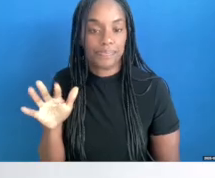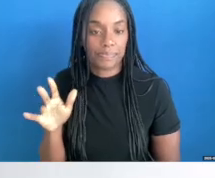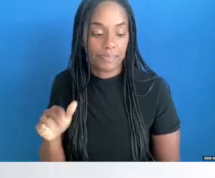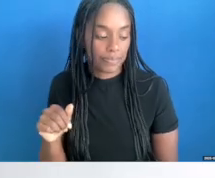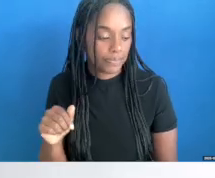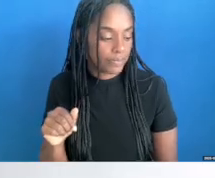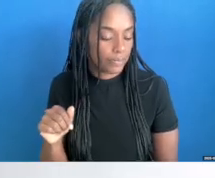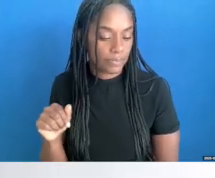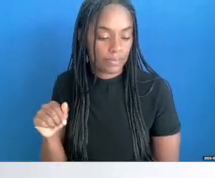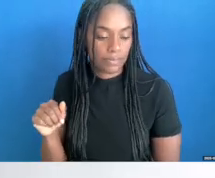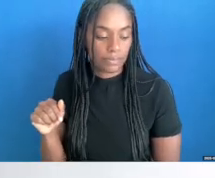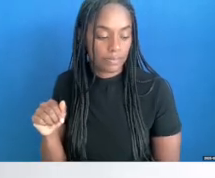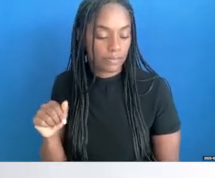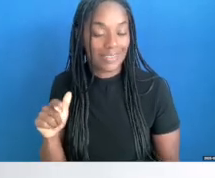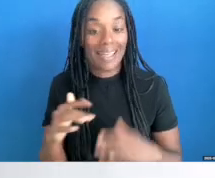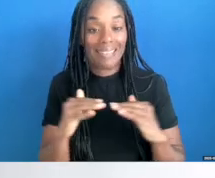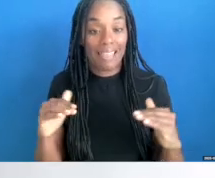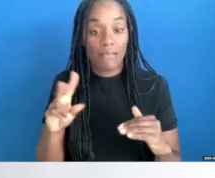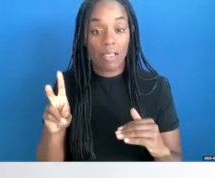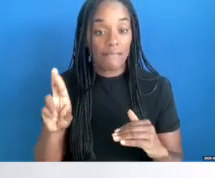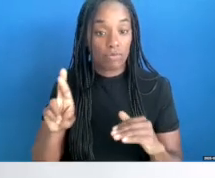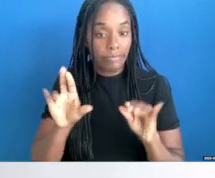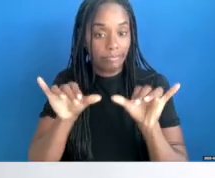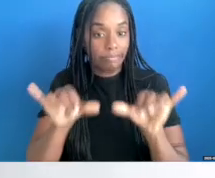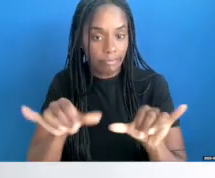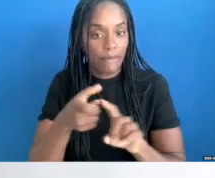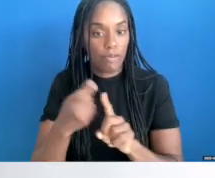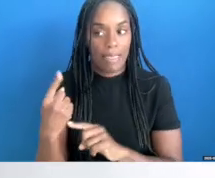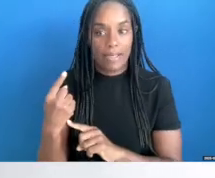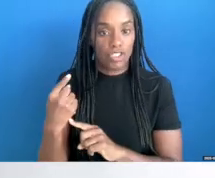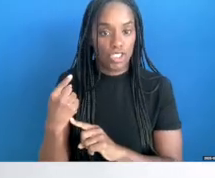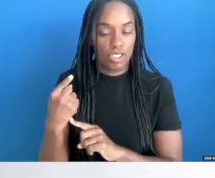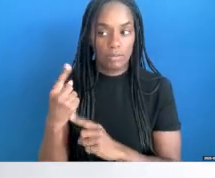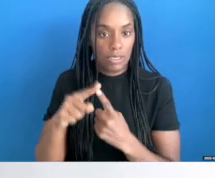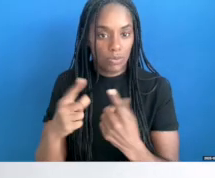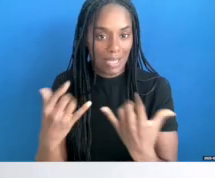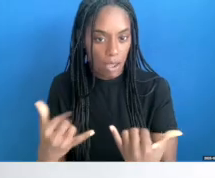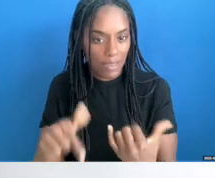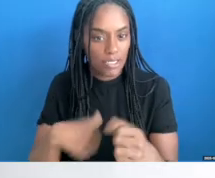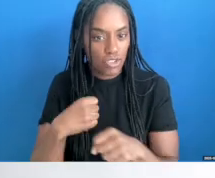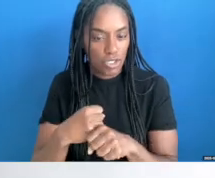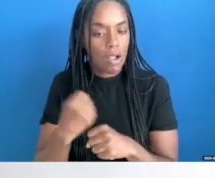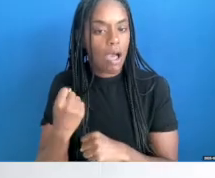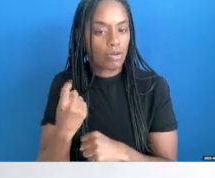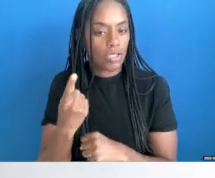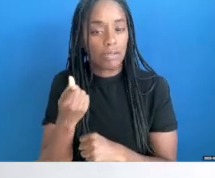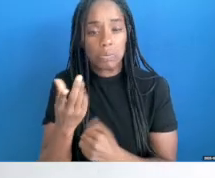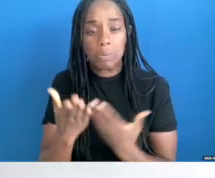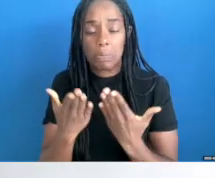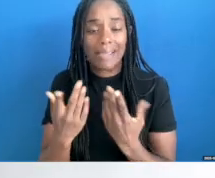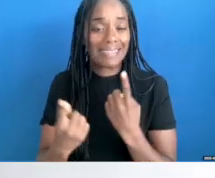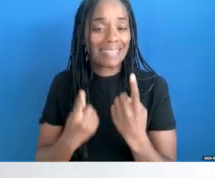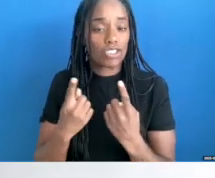levels of vouchers will stay the same from last year to this year. I understand you may consider a